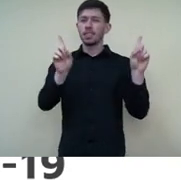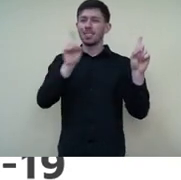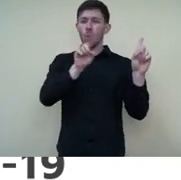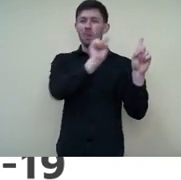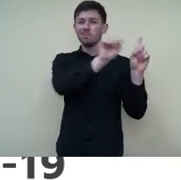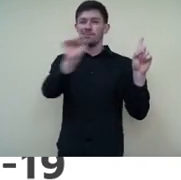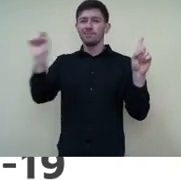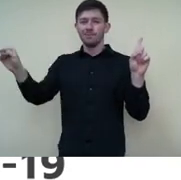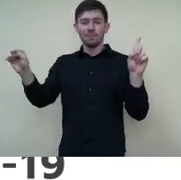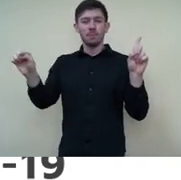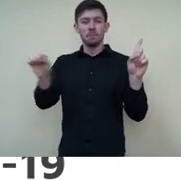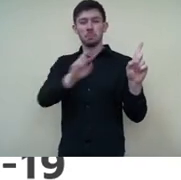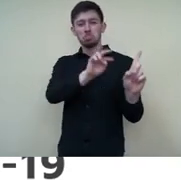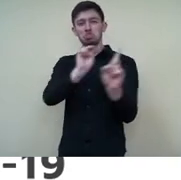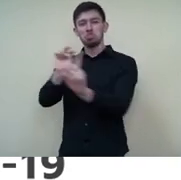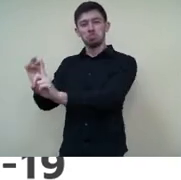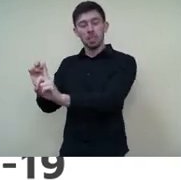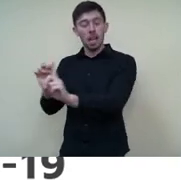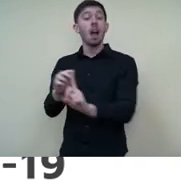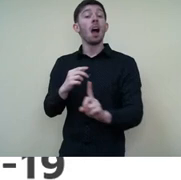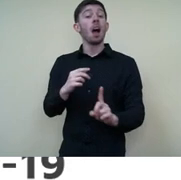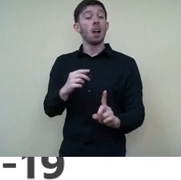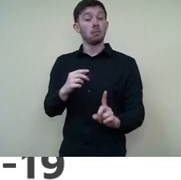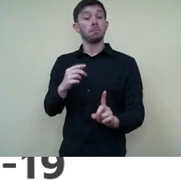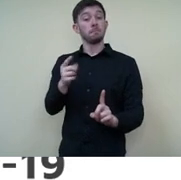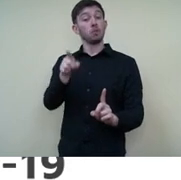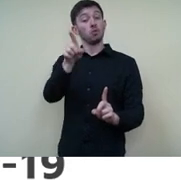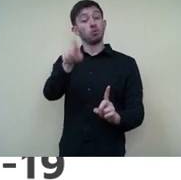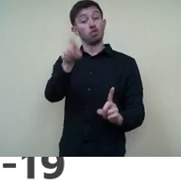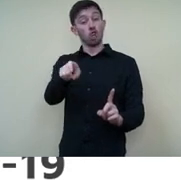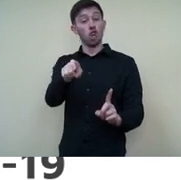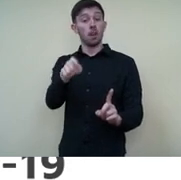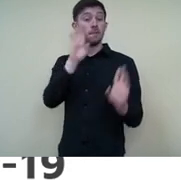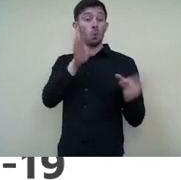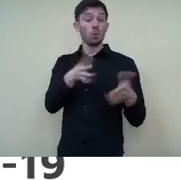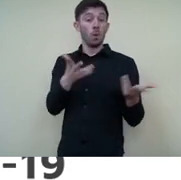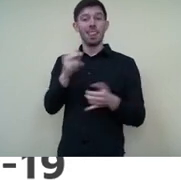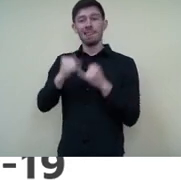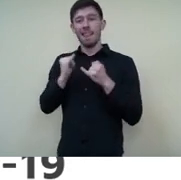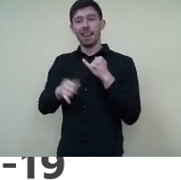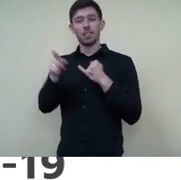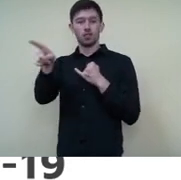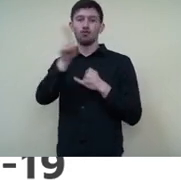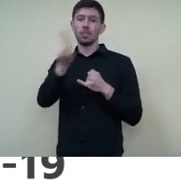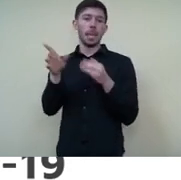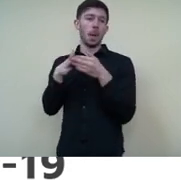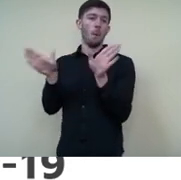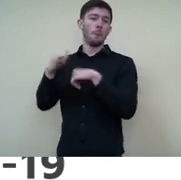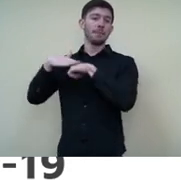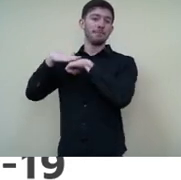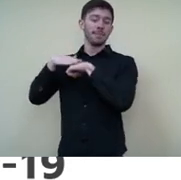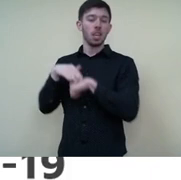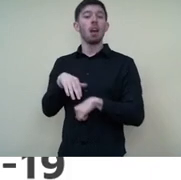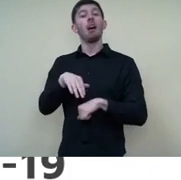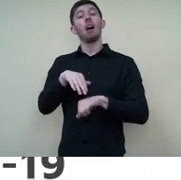of these things? I think one thing to zero in on is, 1, yeah, the last one is very open-ended. 2, those 2